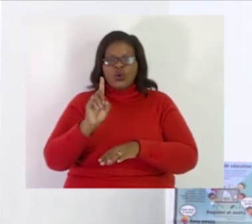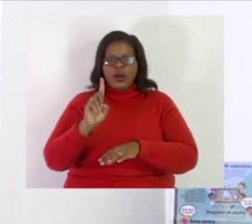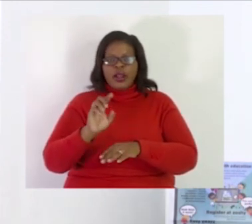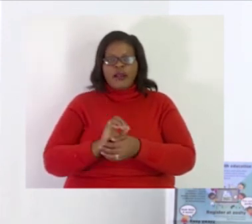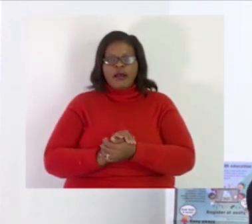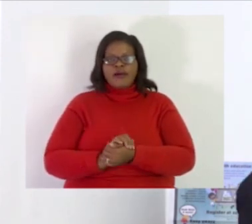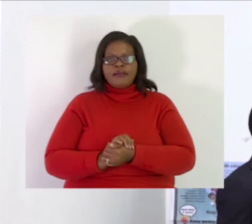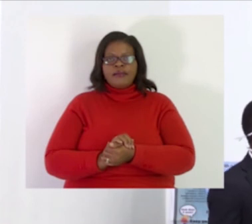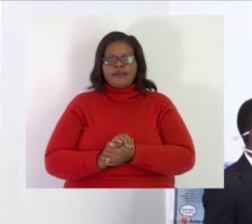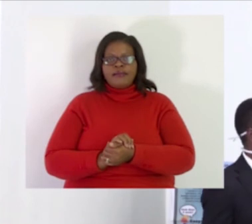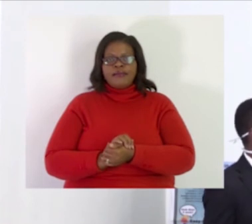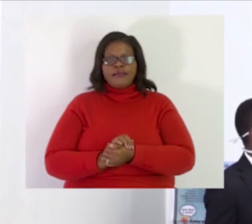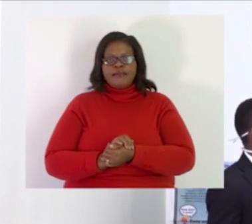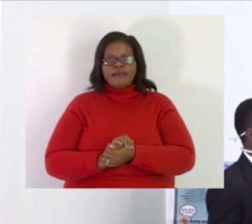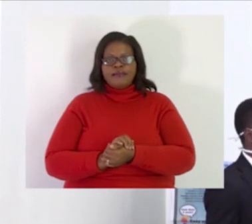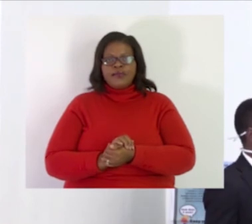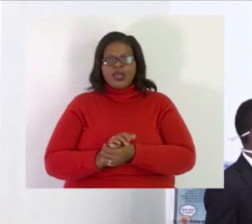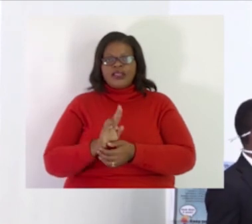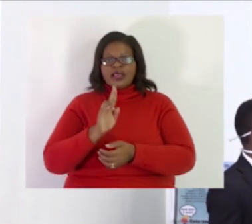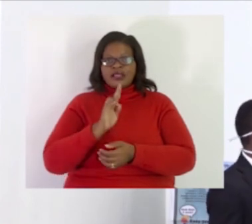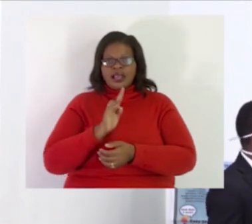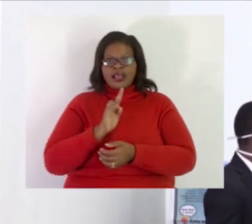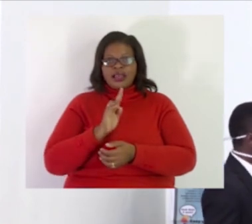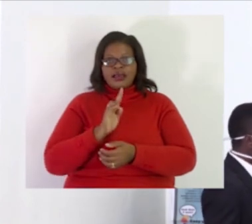501. And then they say,